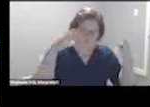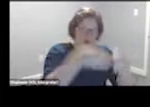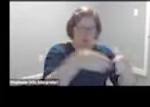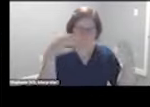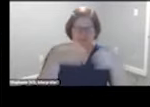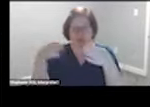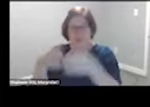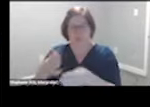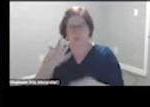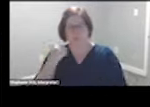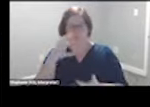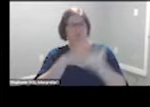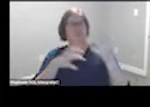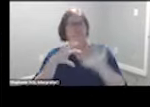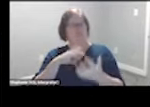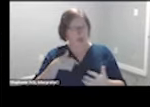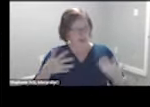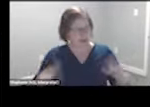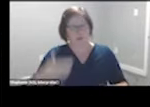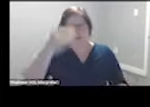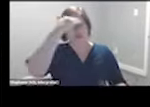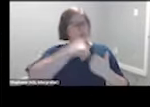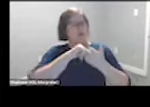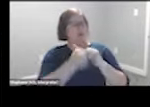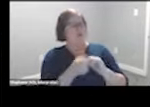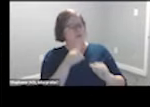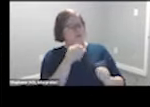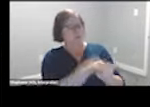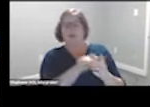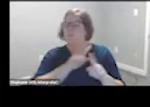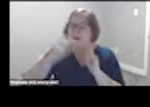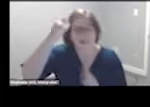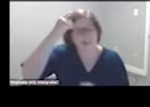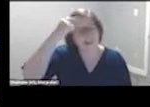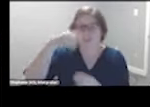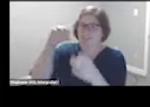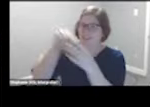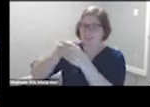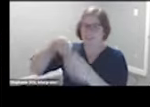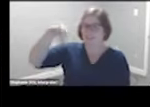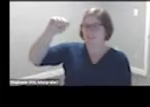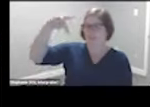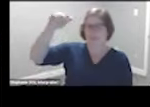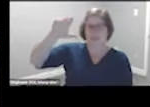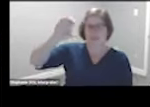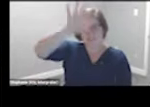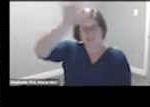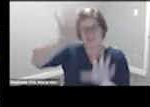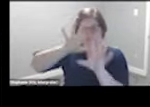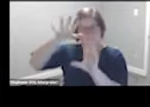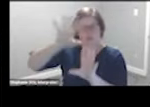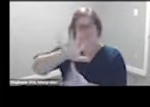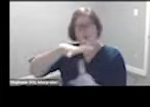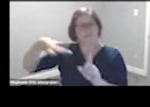totally confused. You already know how to do that. But in space, you have a totally different environment. You should